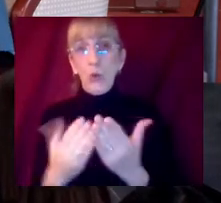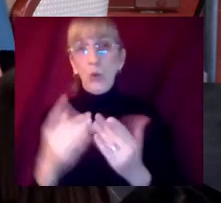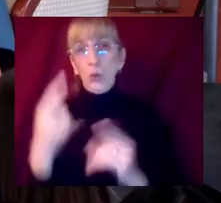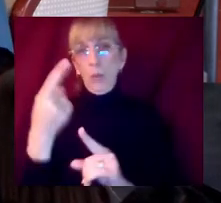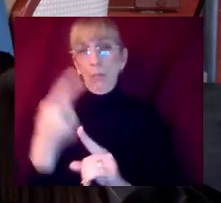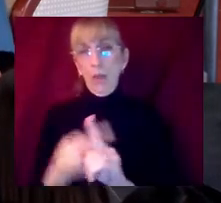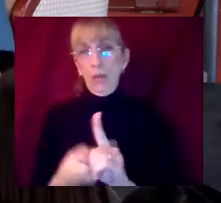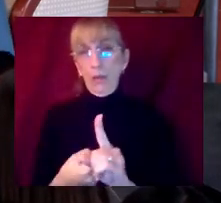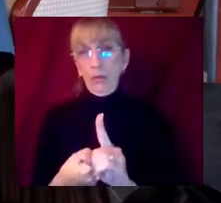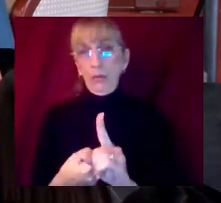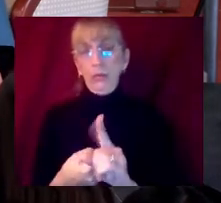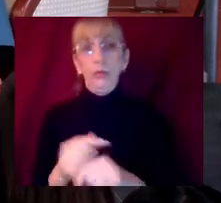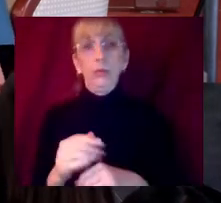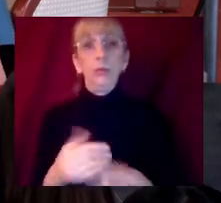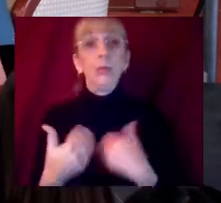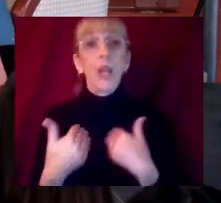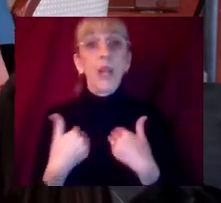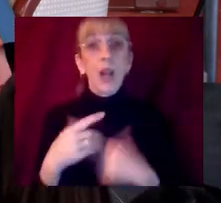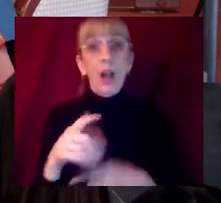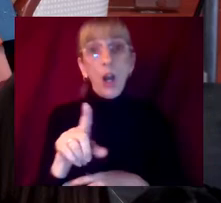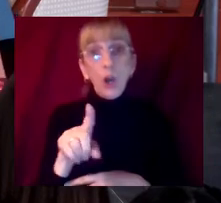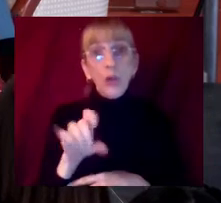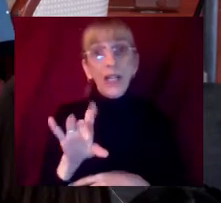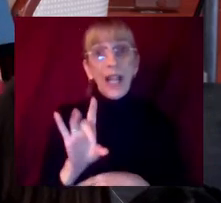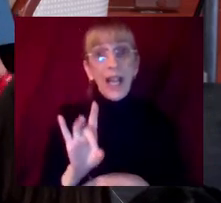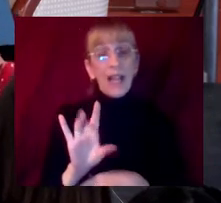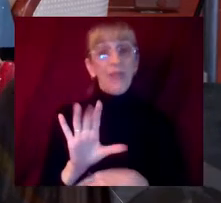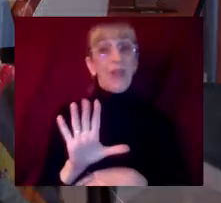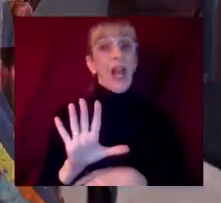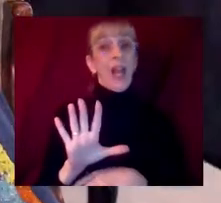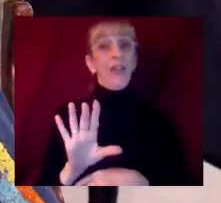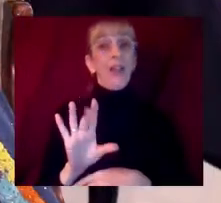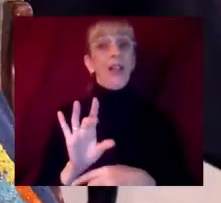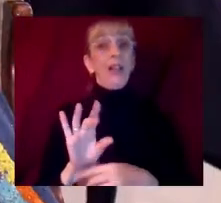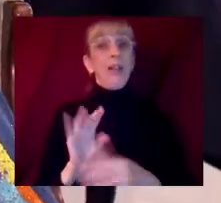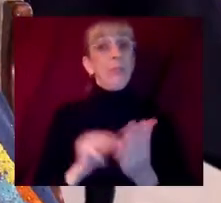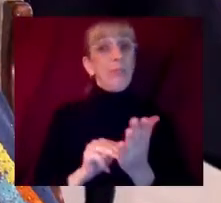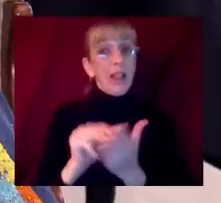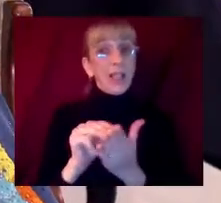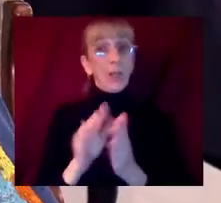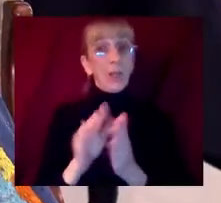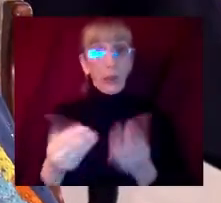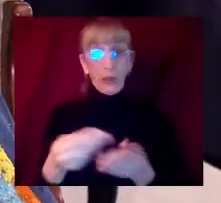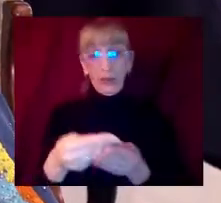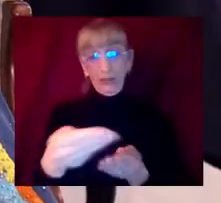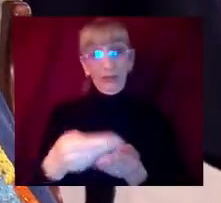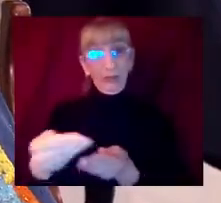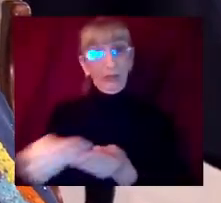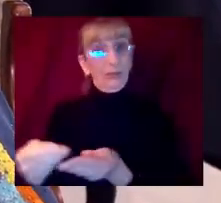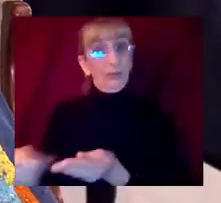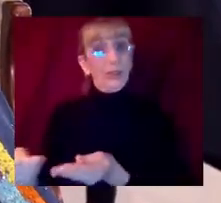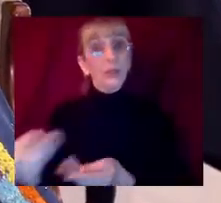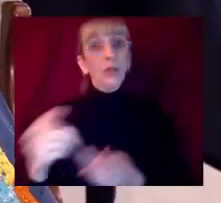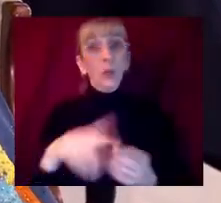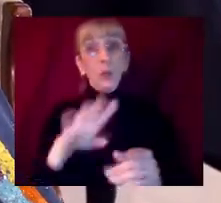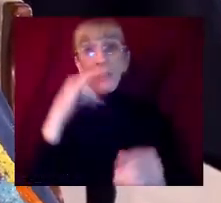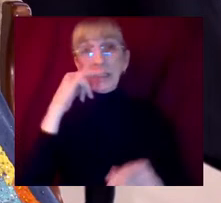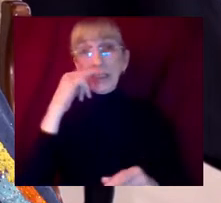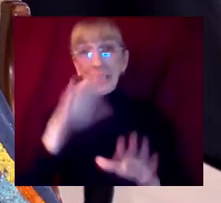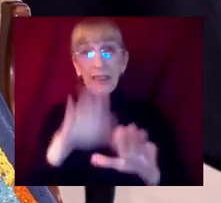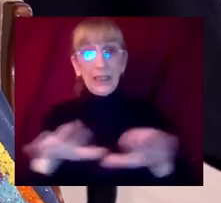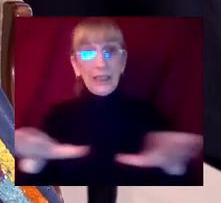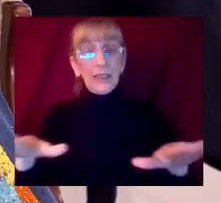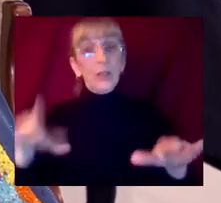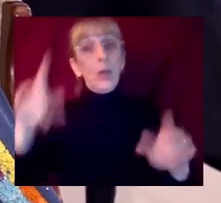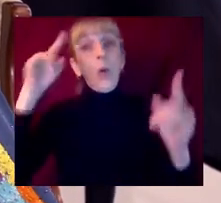we've given 185 million books away to children since we started, and we're hoping by early this coming year